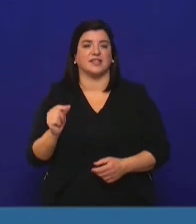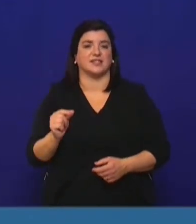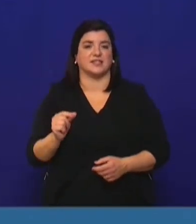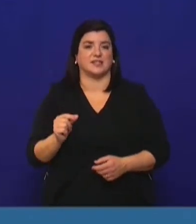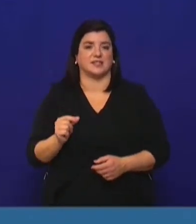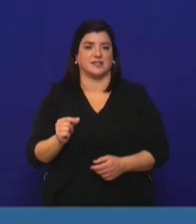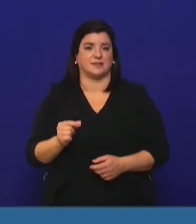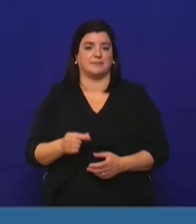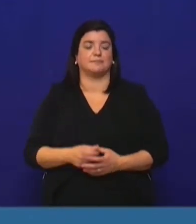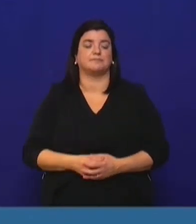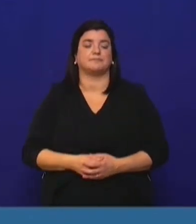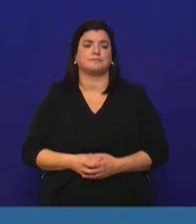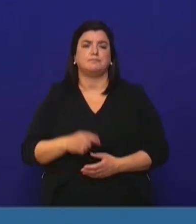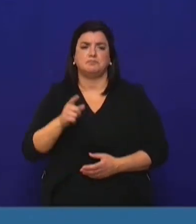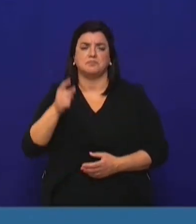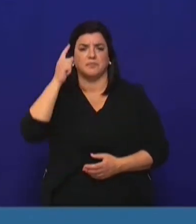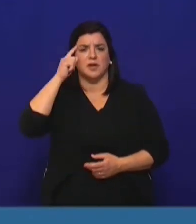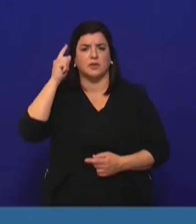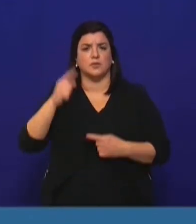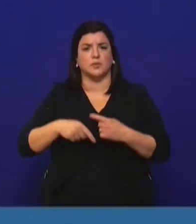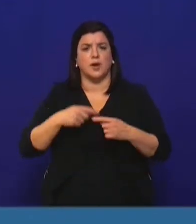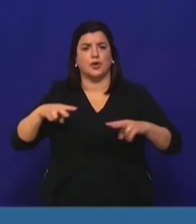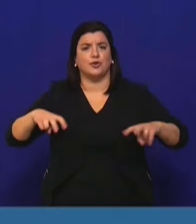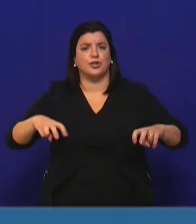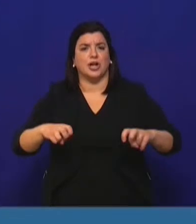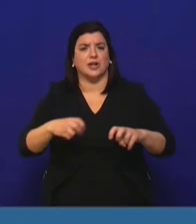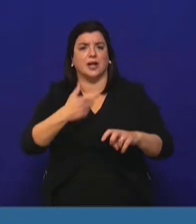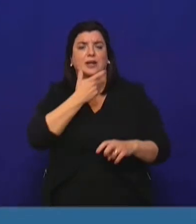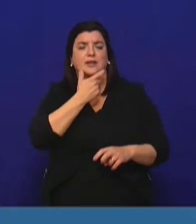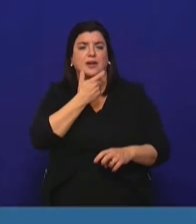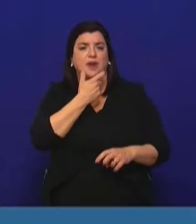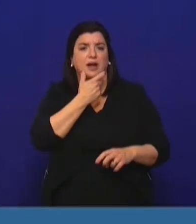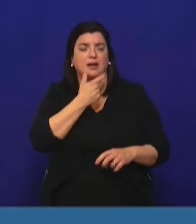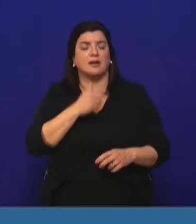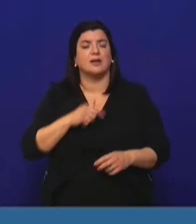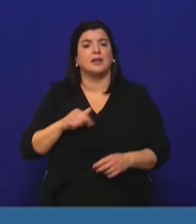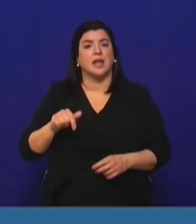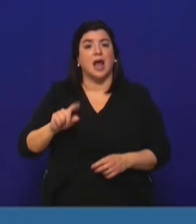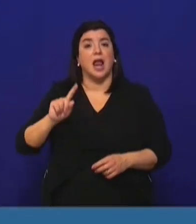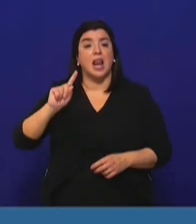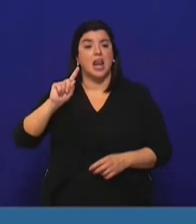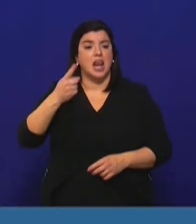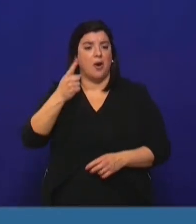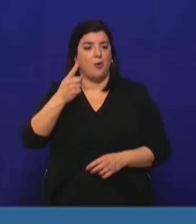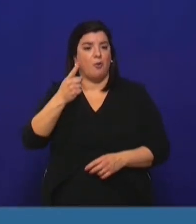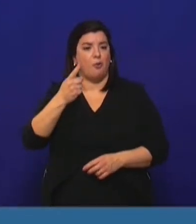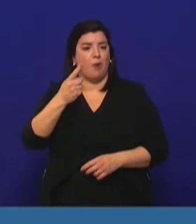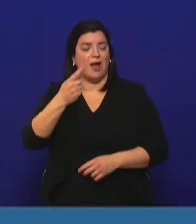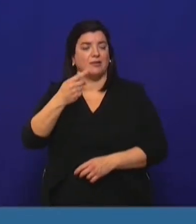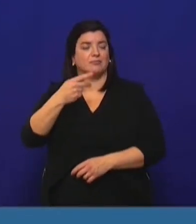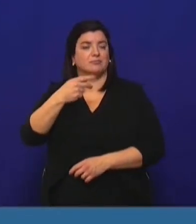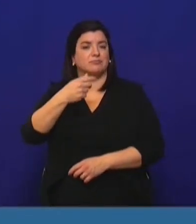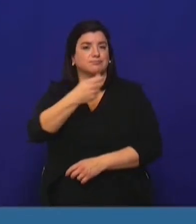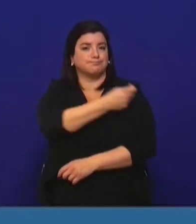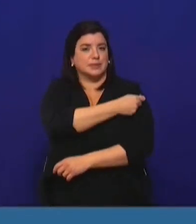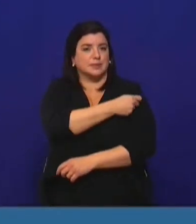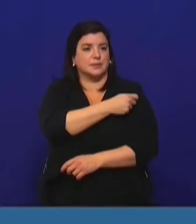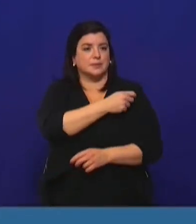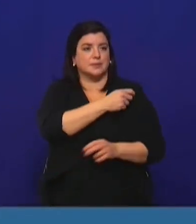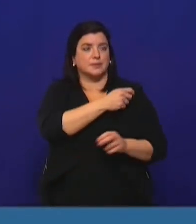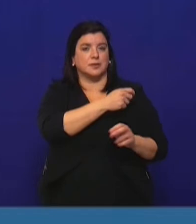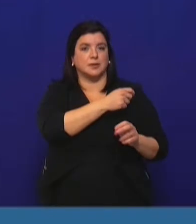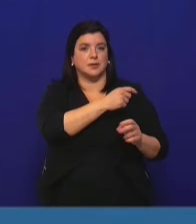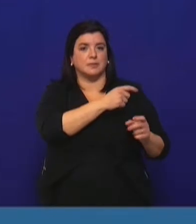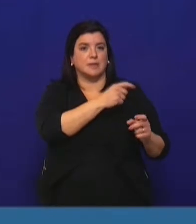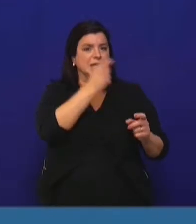għaddej fl-Ingilterra fejn dawn qegħdin jagħtu l-ewwel doża ta' tip ta' tilqima mbagħad jagħtu t-tieni doża ta' tilqima oħrajn.